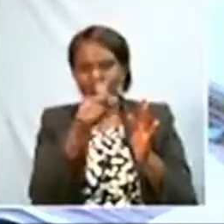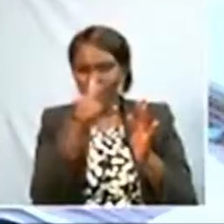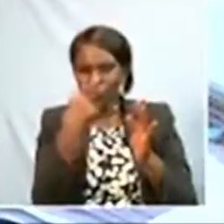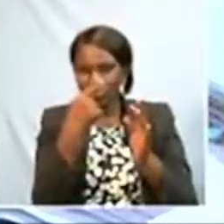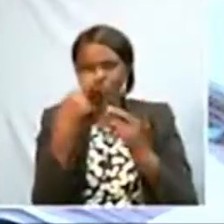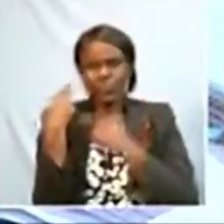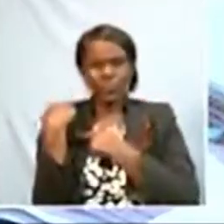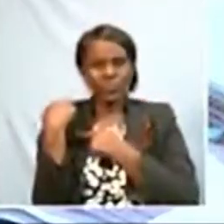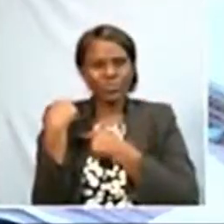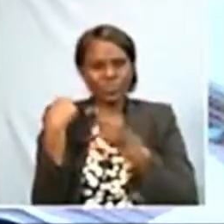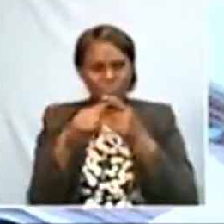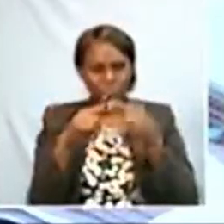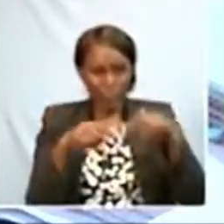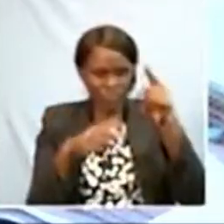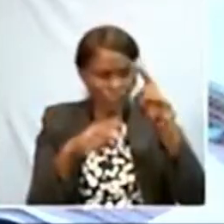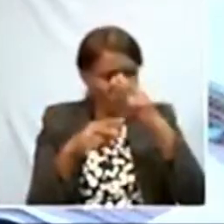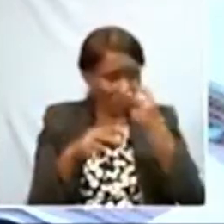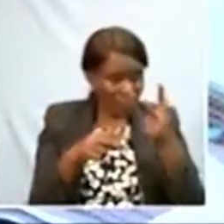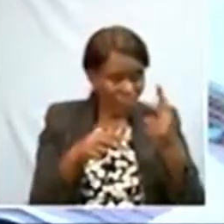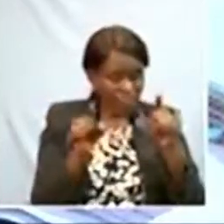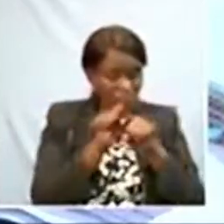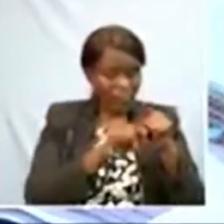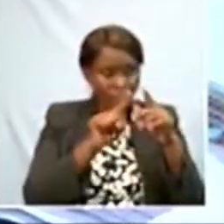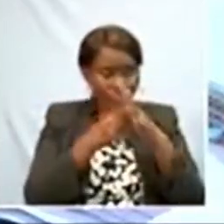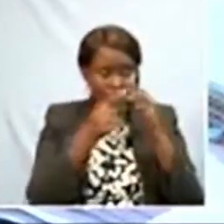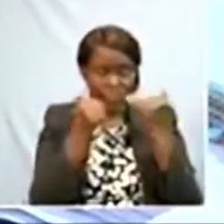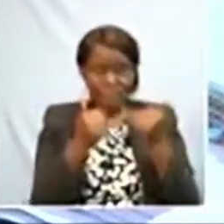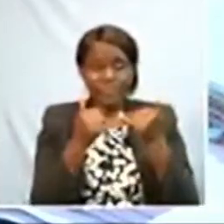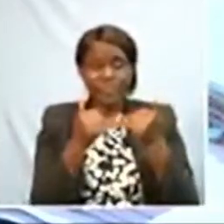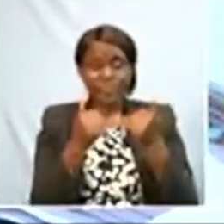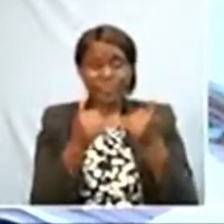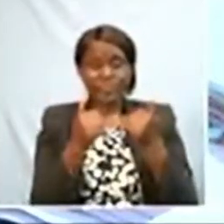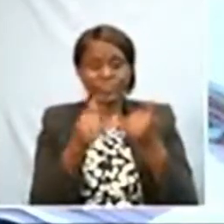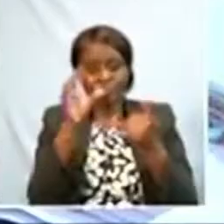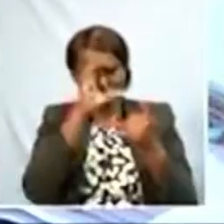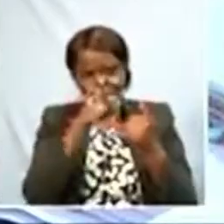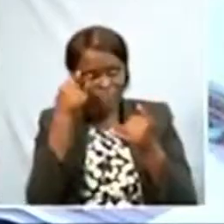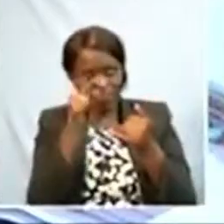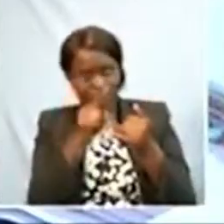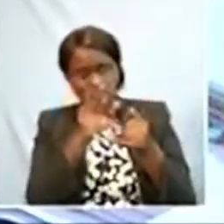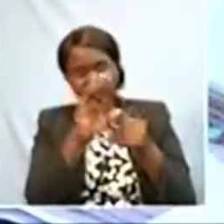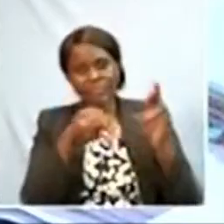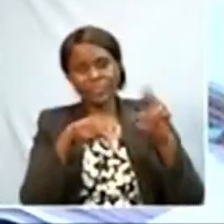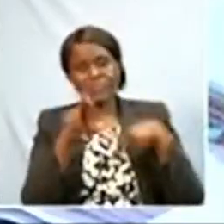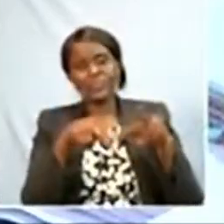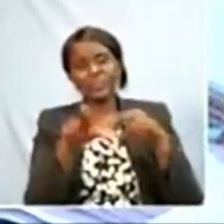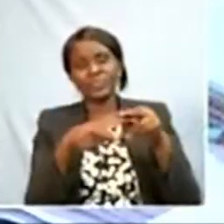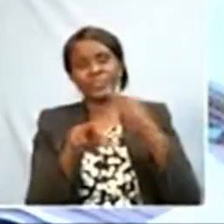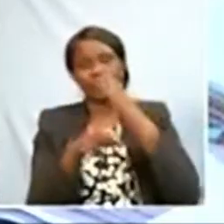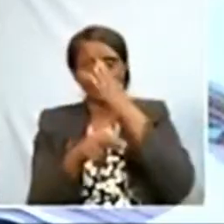as an officer to go and see and start now looking at their relationship?